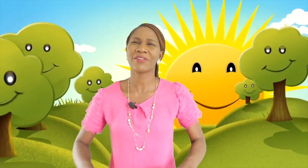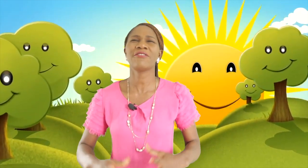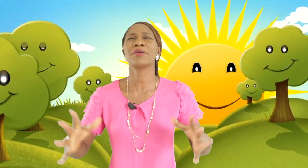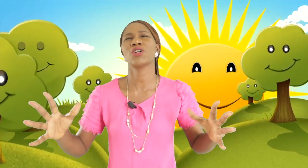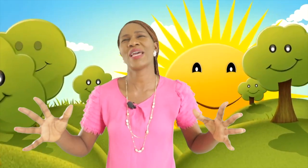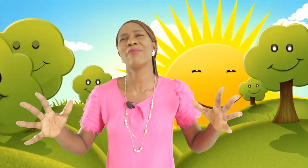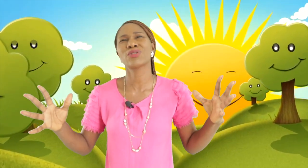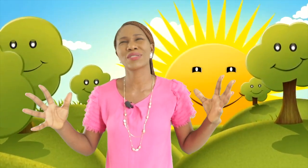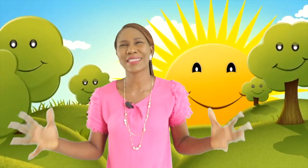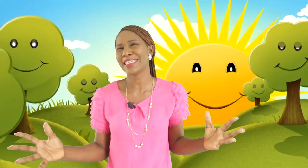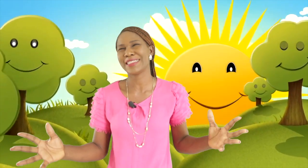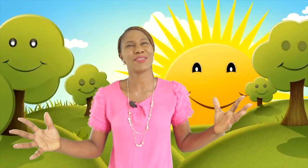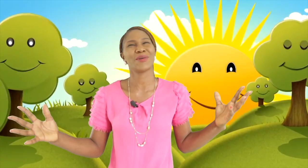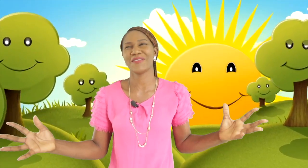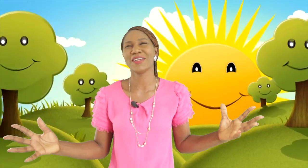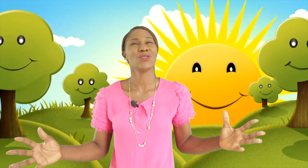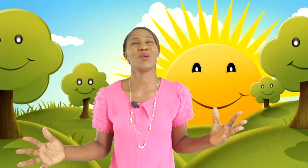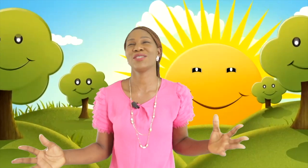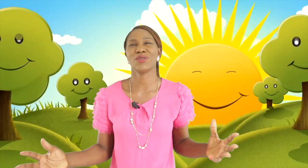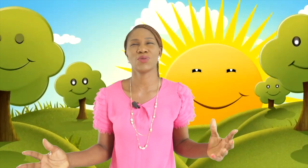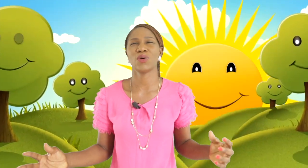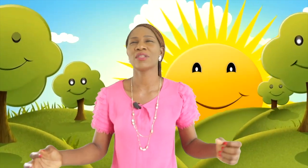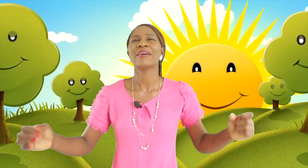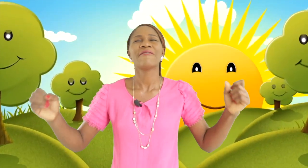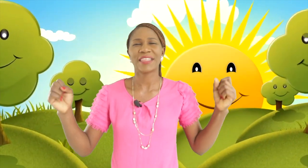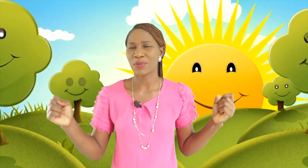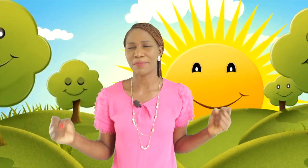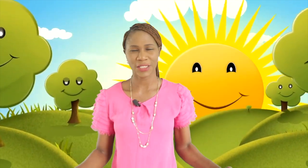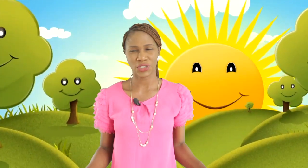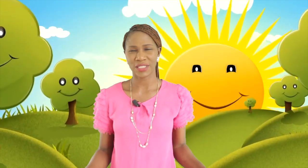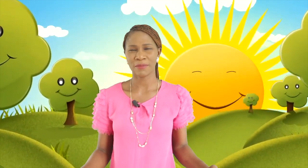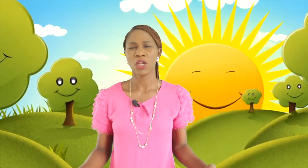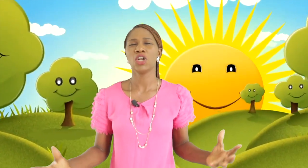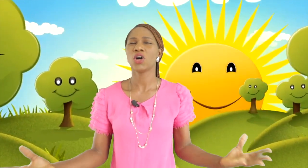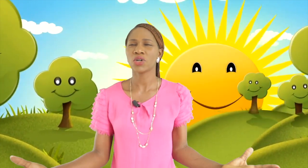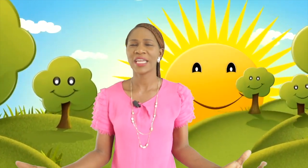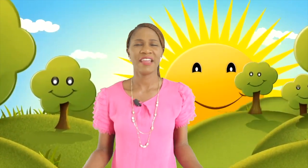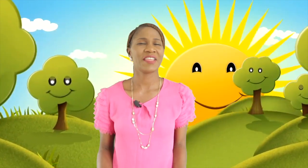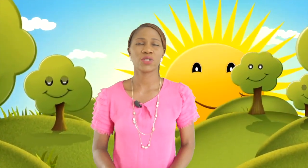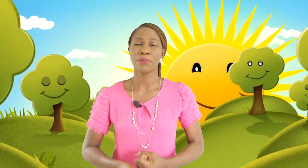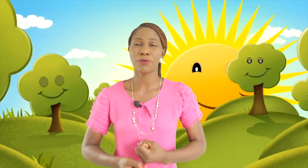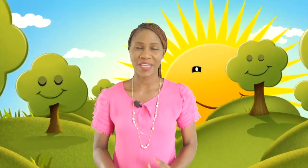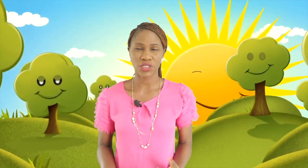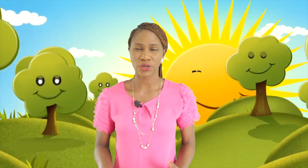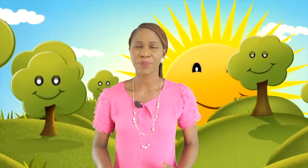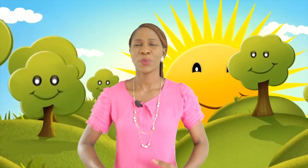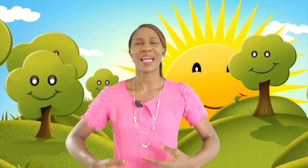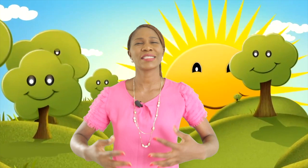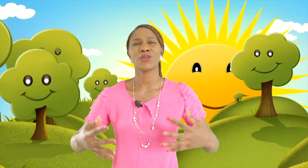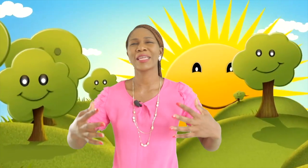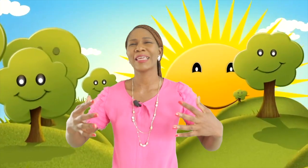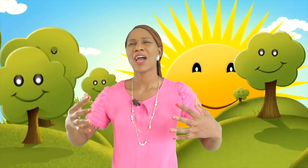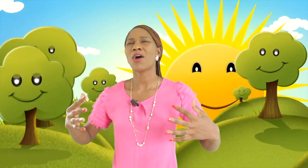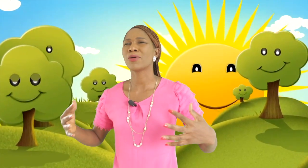are grateful because we're able to see January 2021. Father, we bless your name. Lord, even as we praise you,